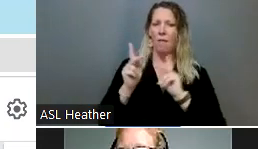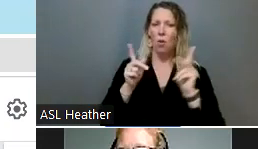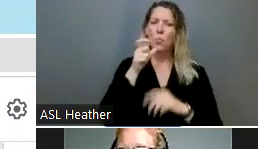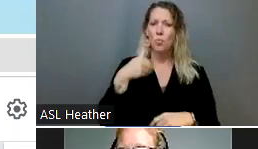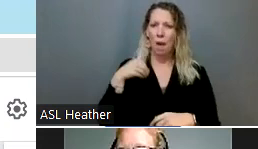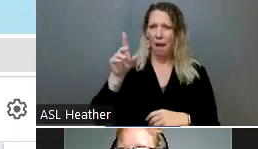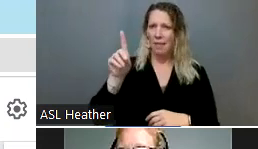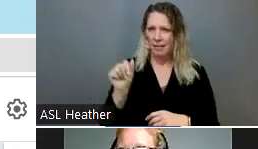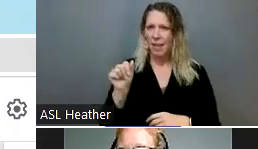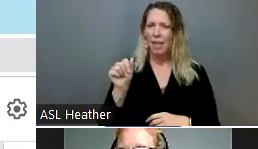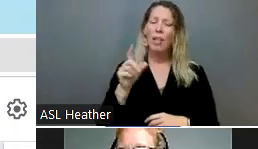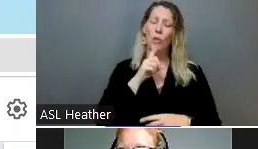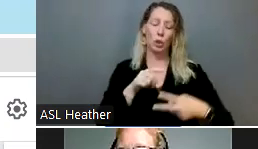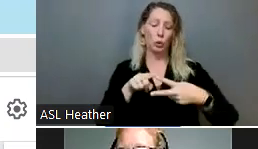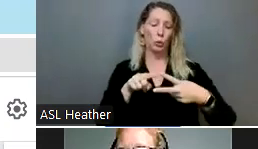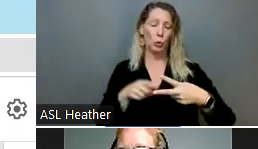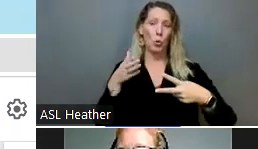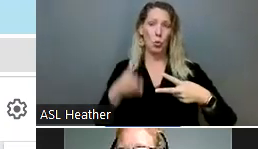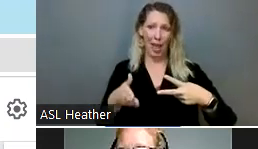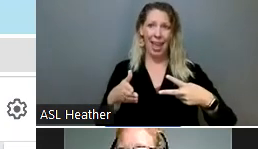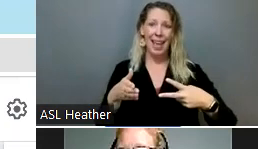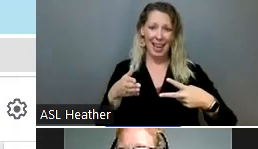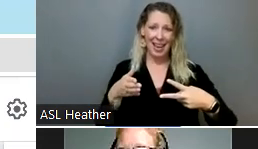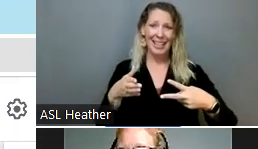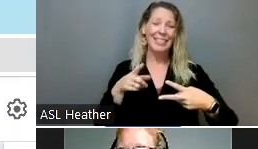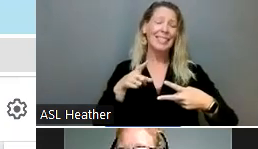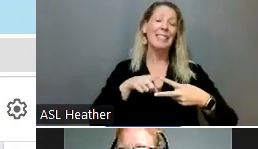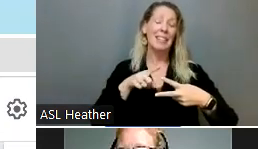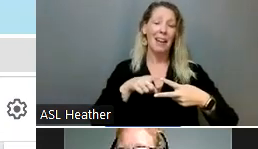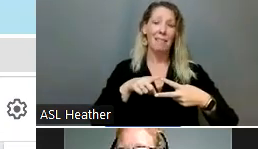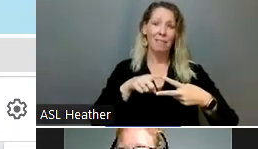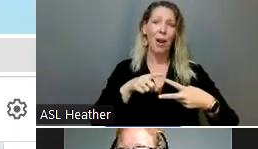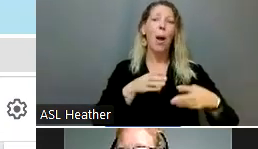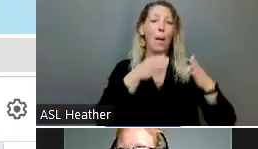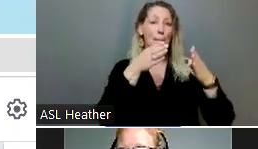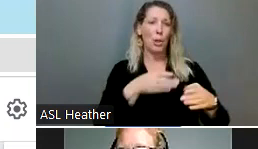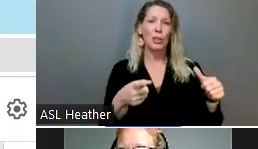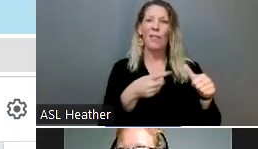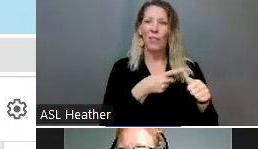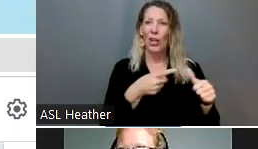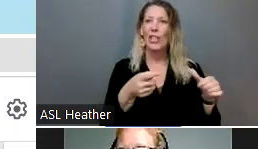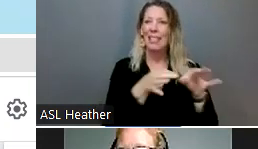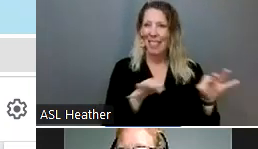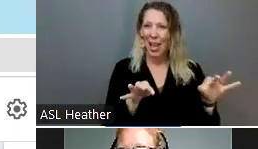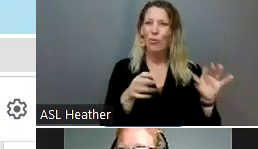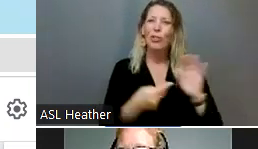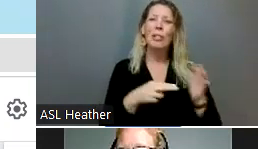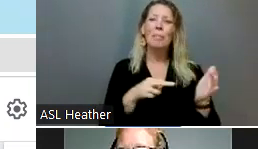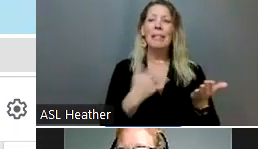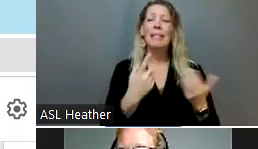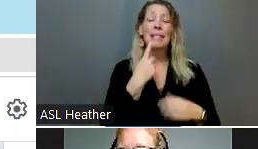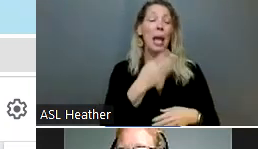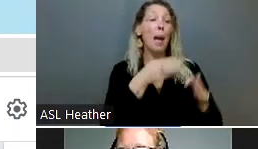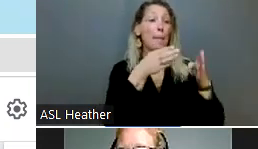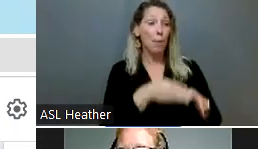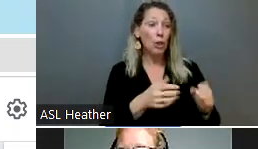prominent ways to refer to folks with disabilities. The first is person-first language, which is maybe saying person with